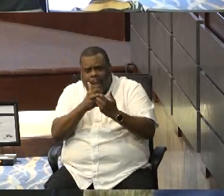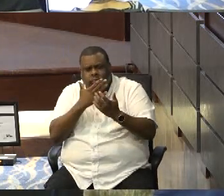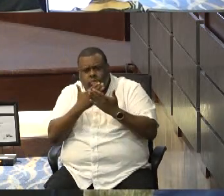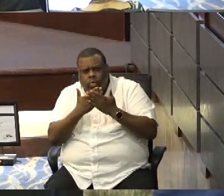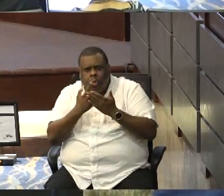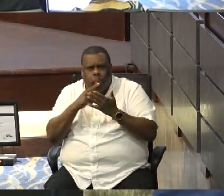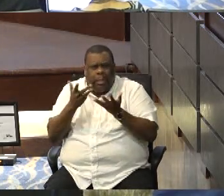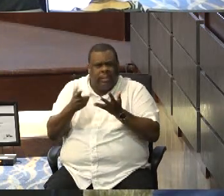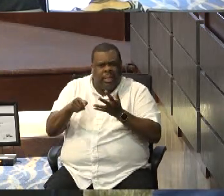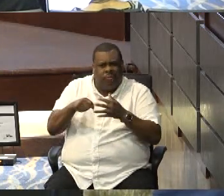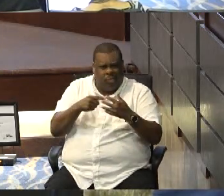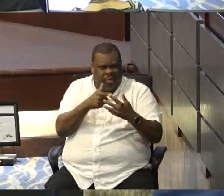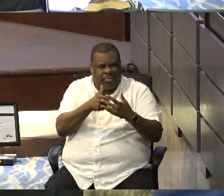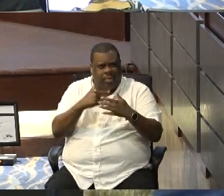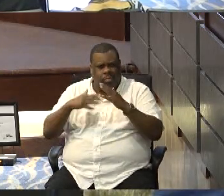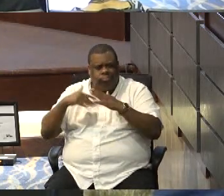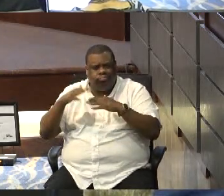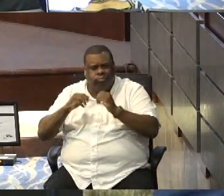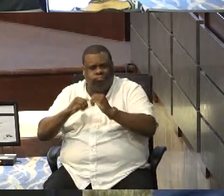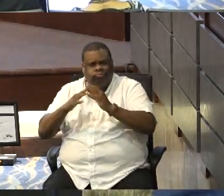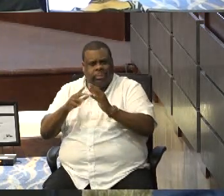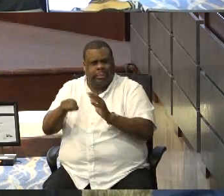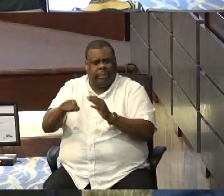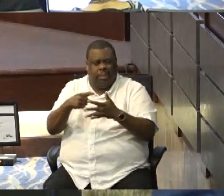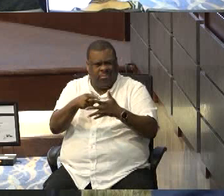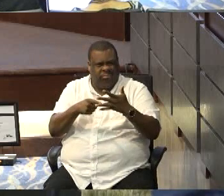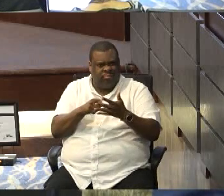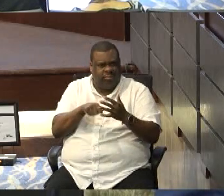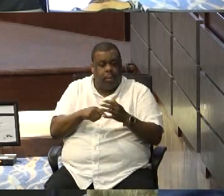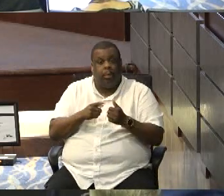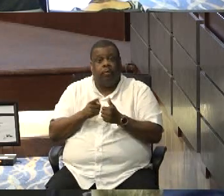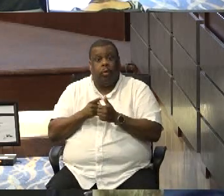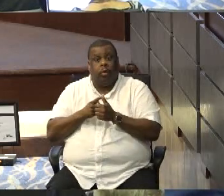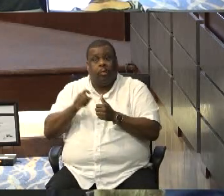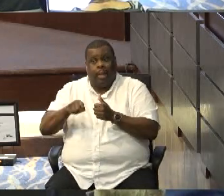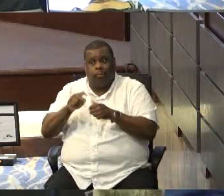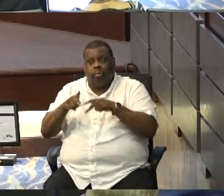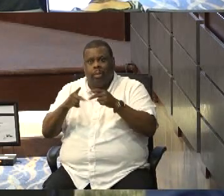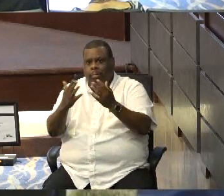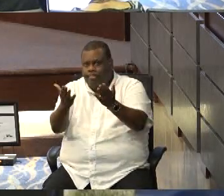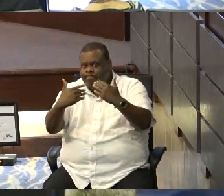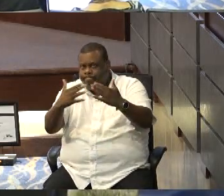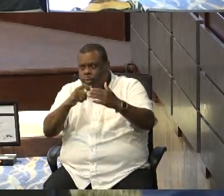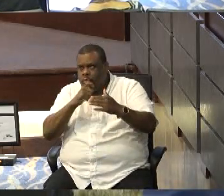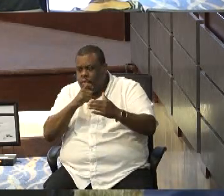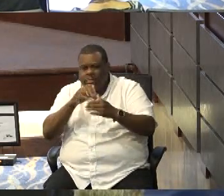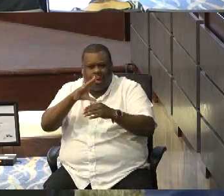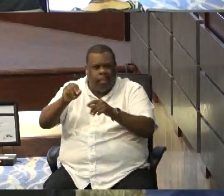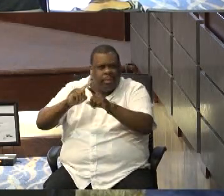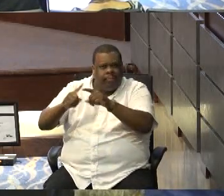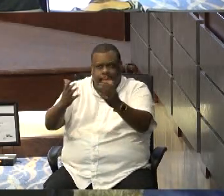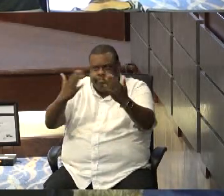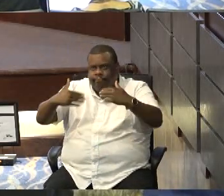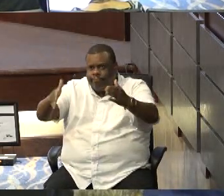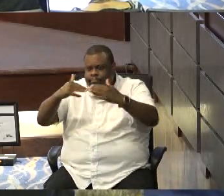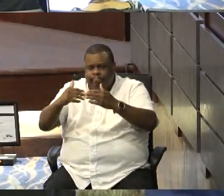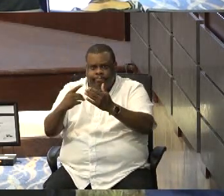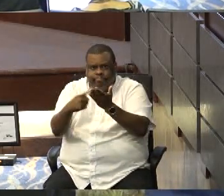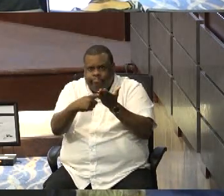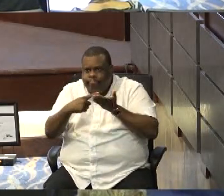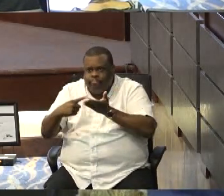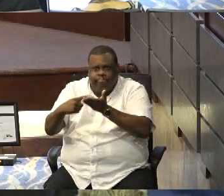the legislature requirements. But in order to do that, we have to bring folks in. And right now, I don't know if anybody out here, I know people